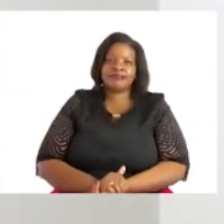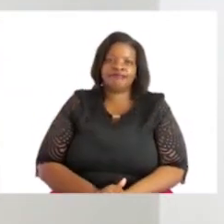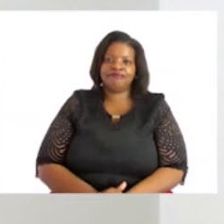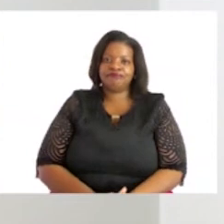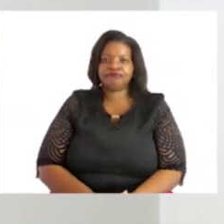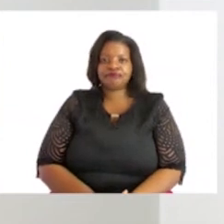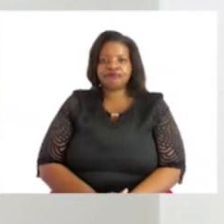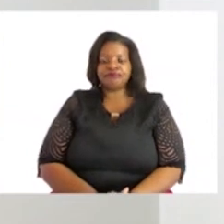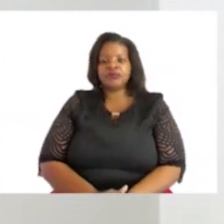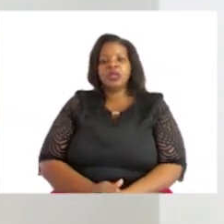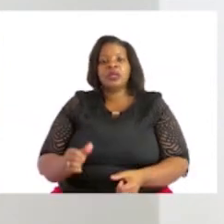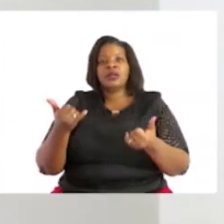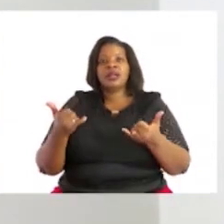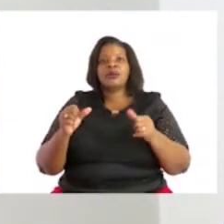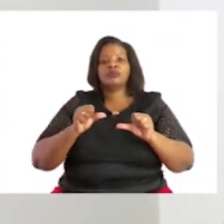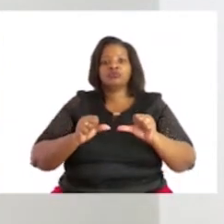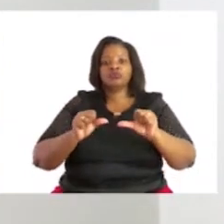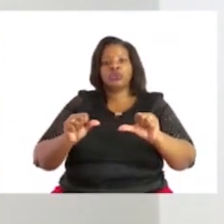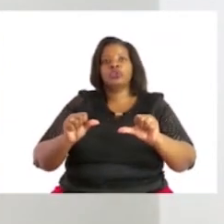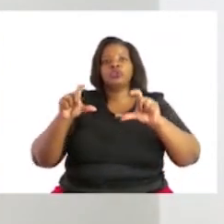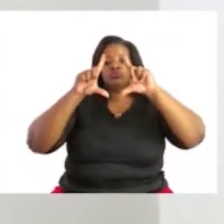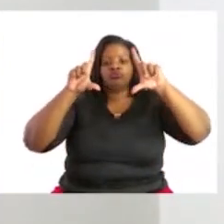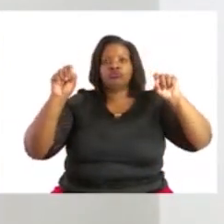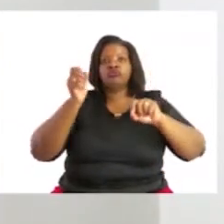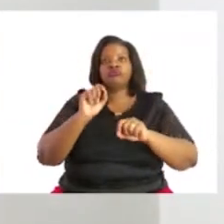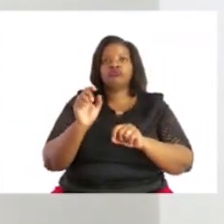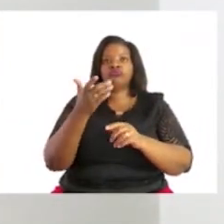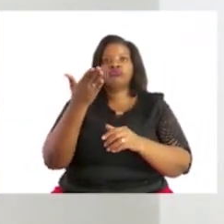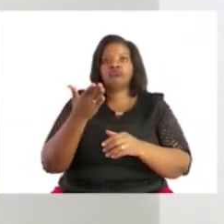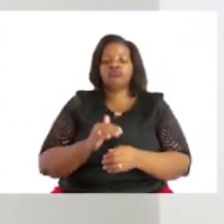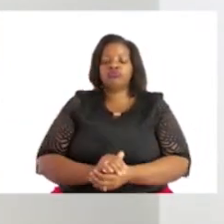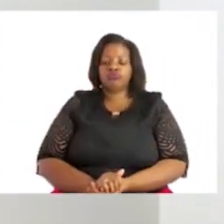have to move to the chalkboard.